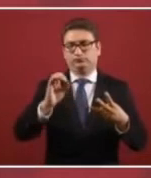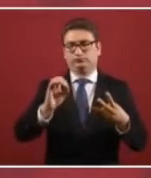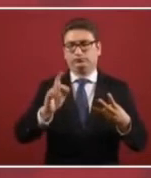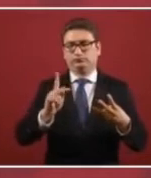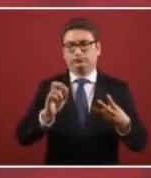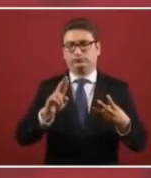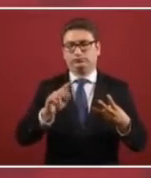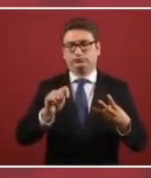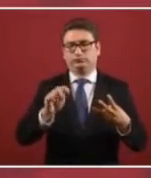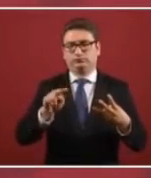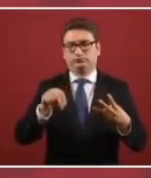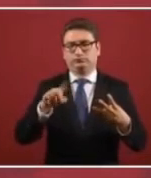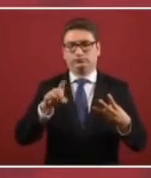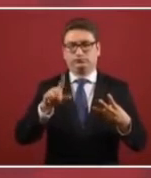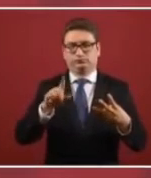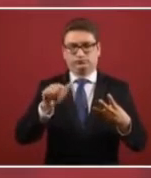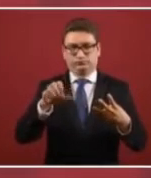oportunidades